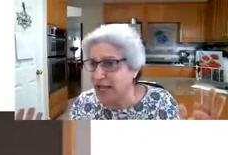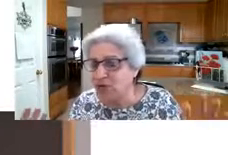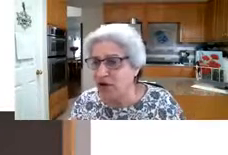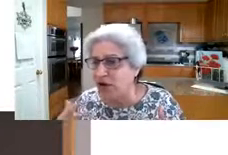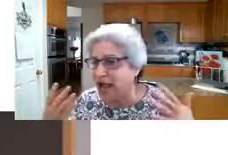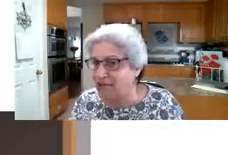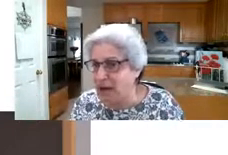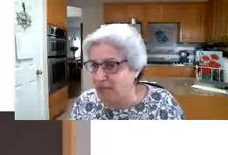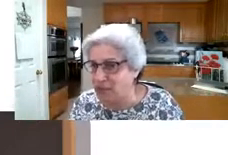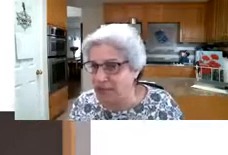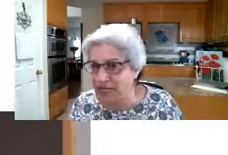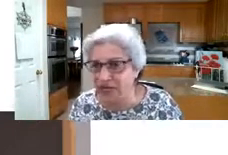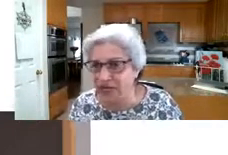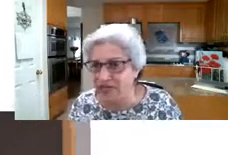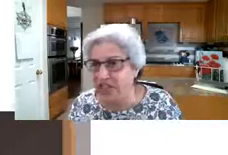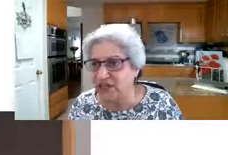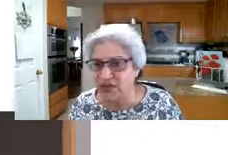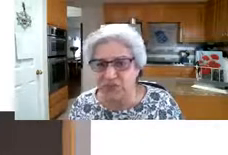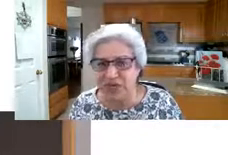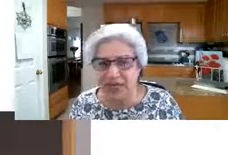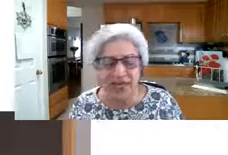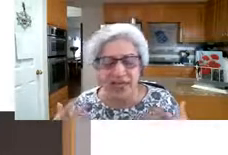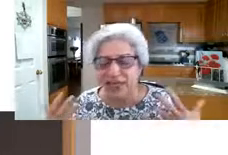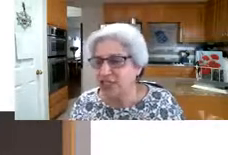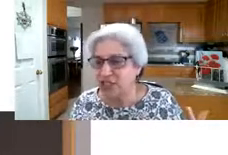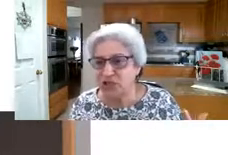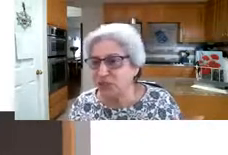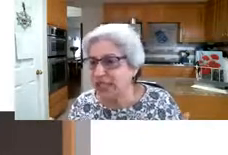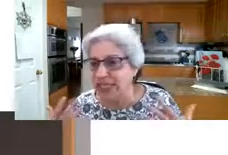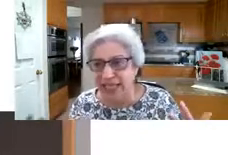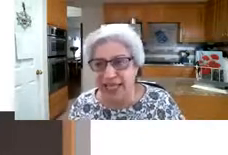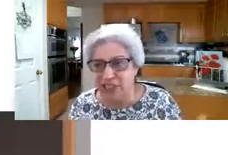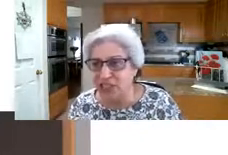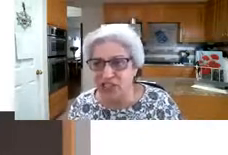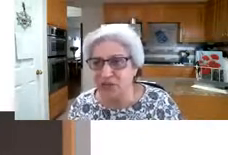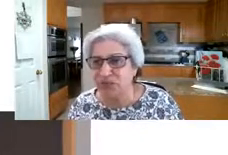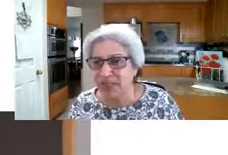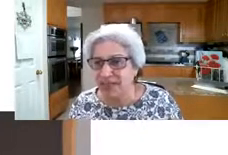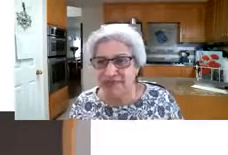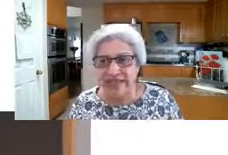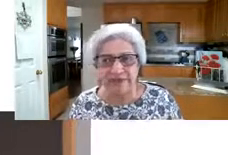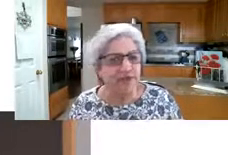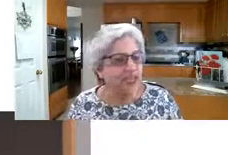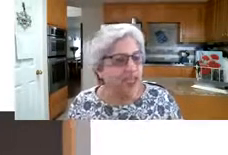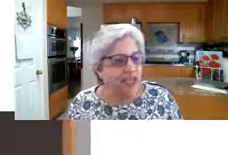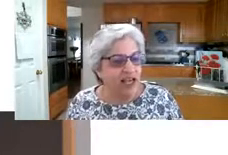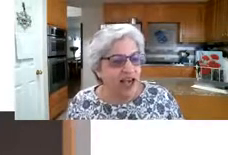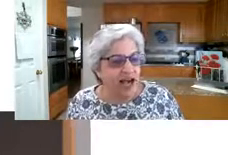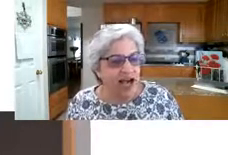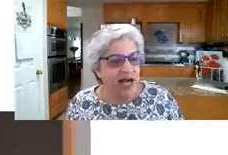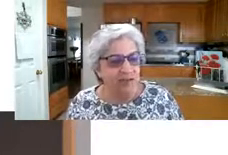of her anywhere or have an opportunity to hear her speak, she's really engaging. She's really lovely.